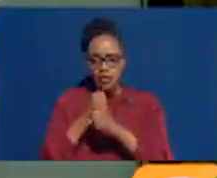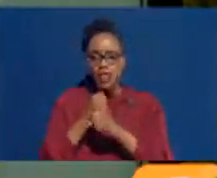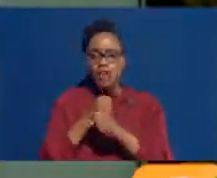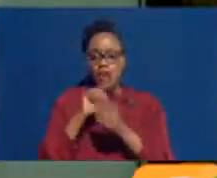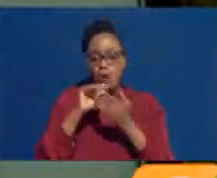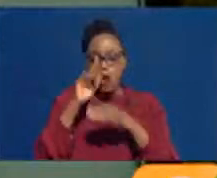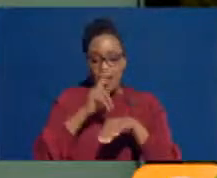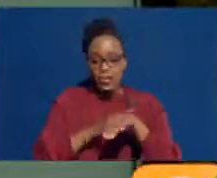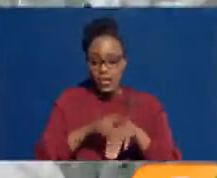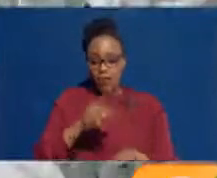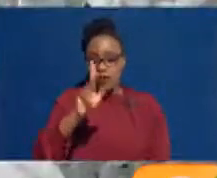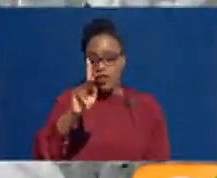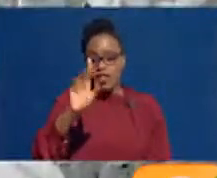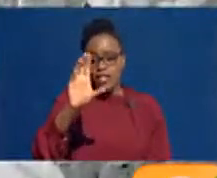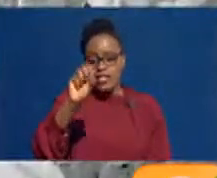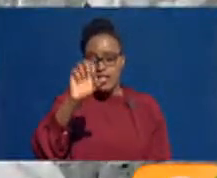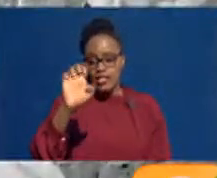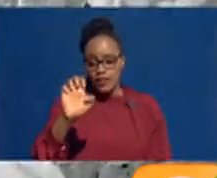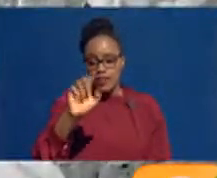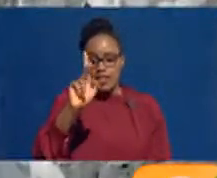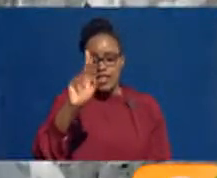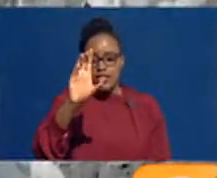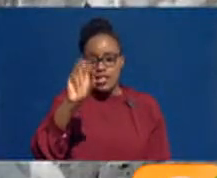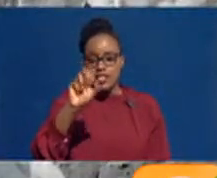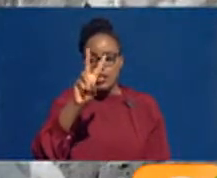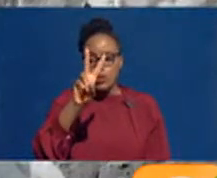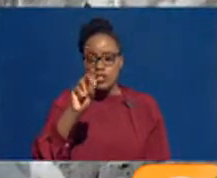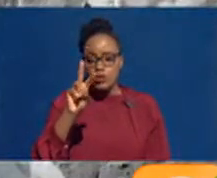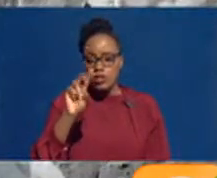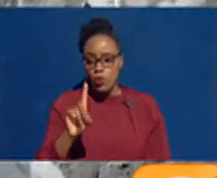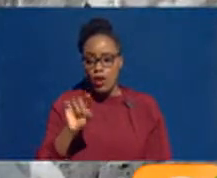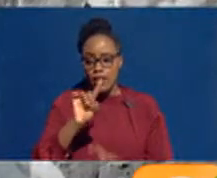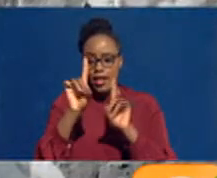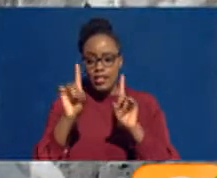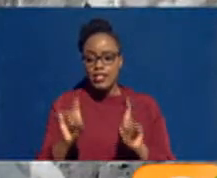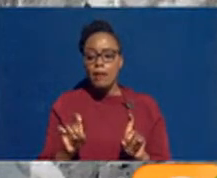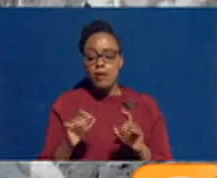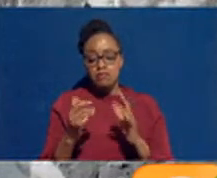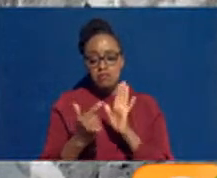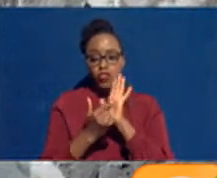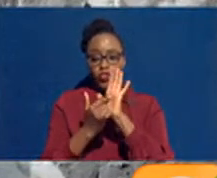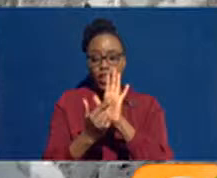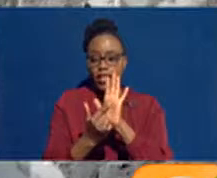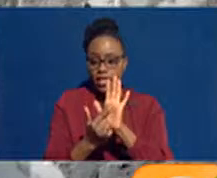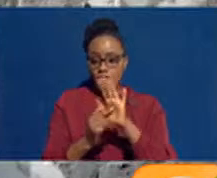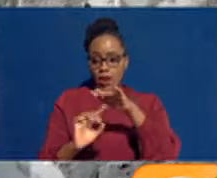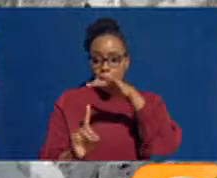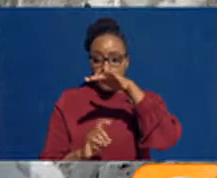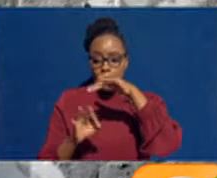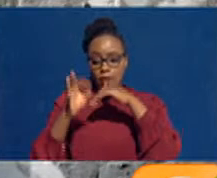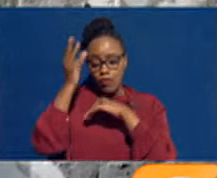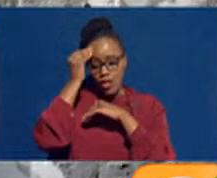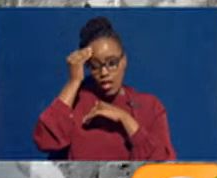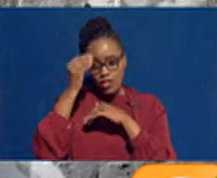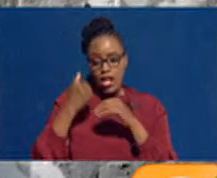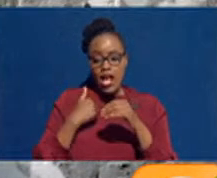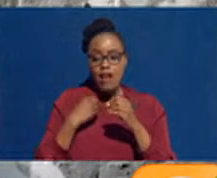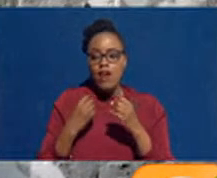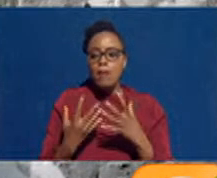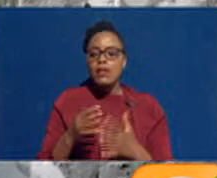during KCSE. In the KCSE 2021 exams, for instance, the Ministry of Education